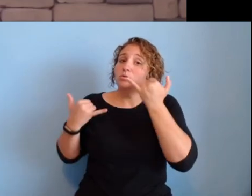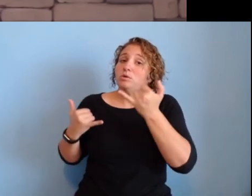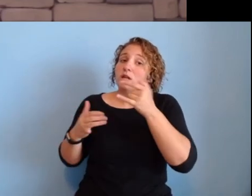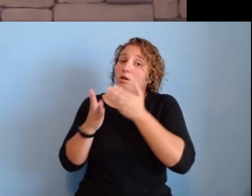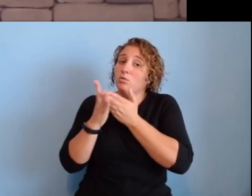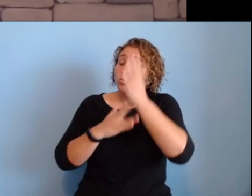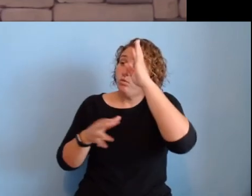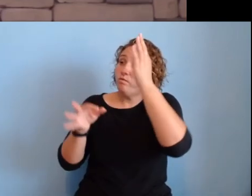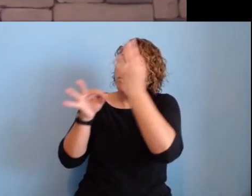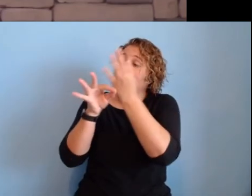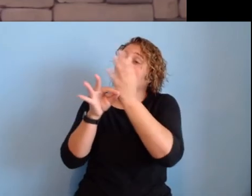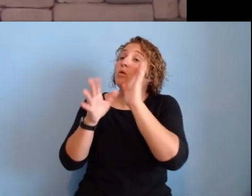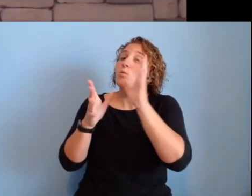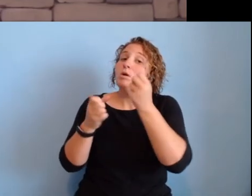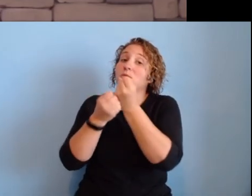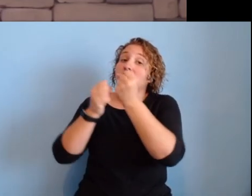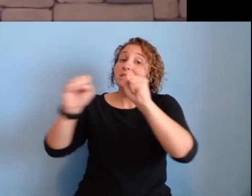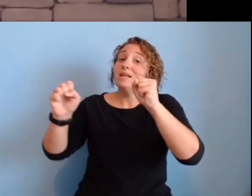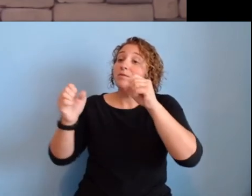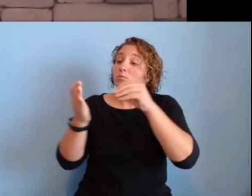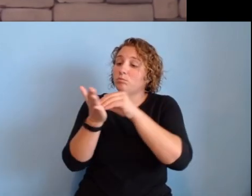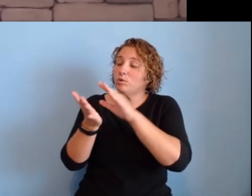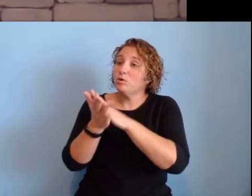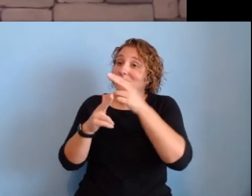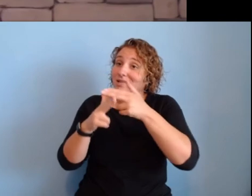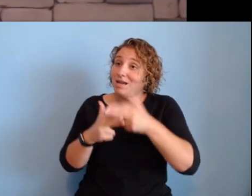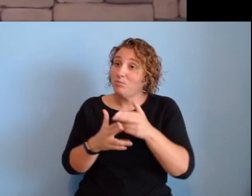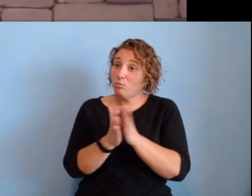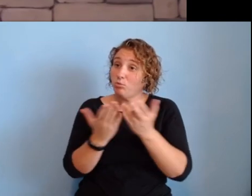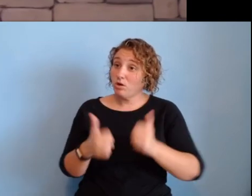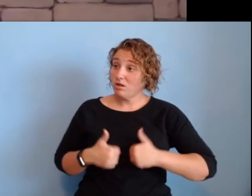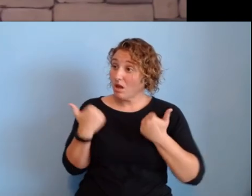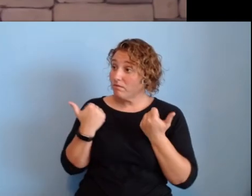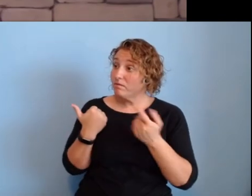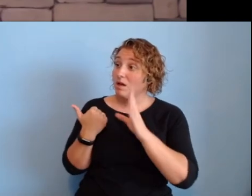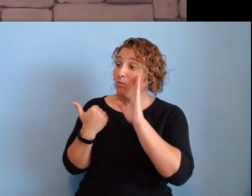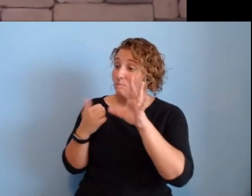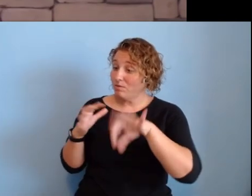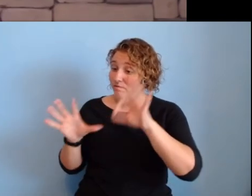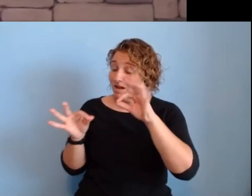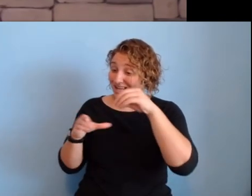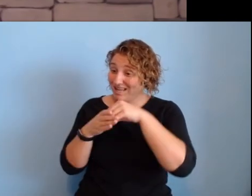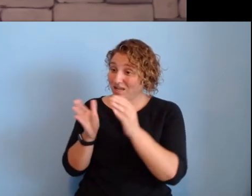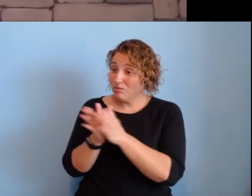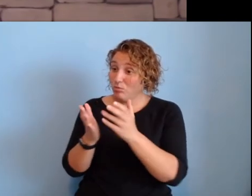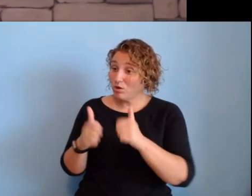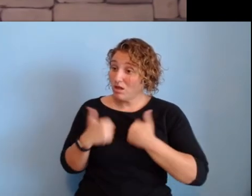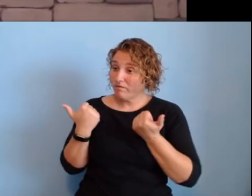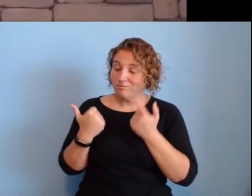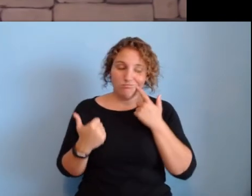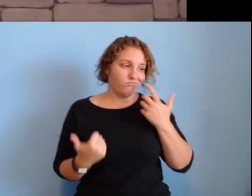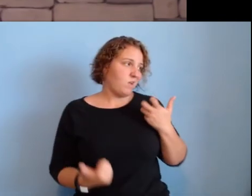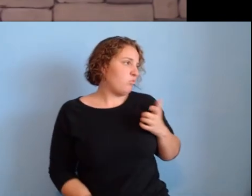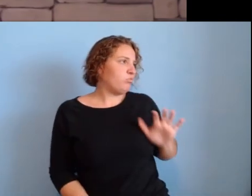saved, which means clearly your name is in the book of life and you will be found in that book and have eternal life. Well, I don't want to do that.